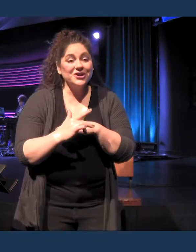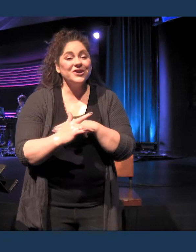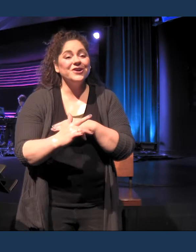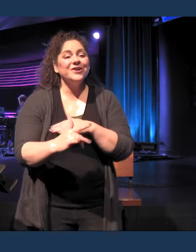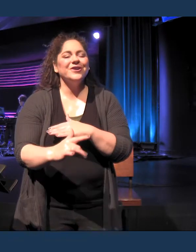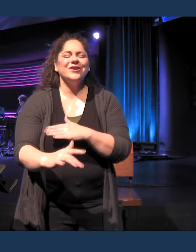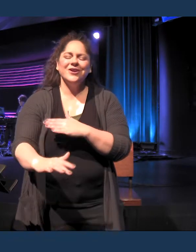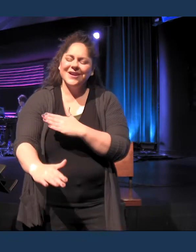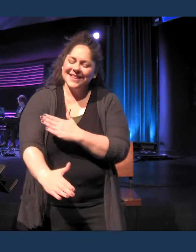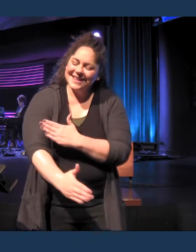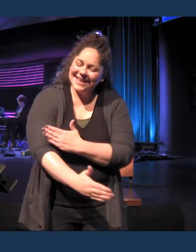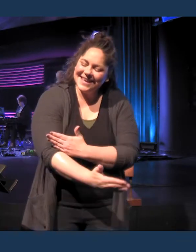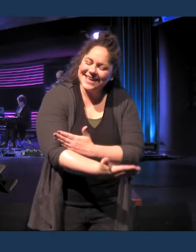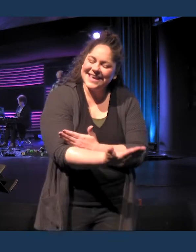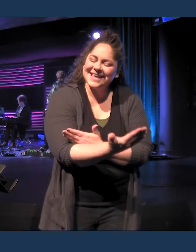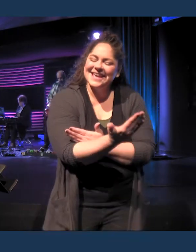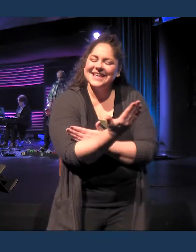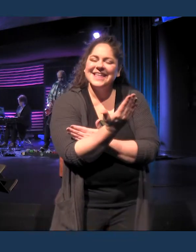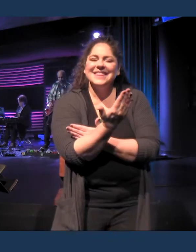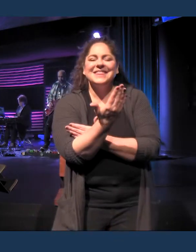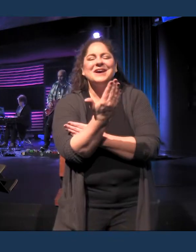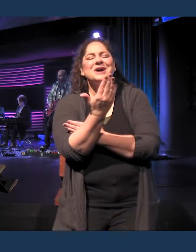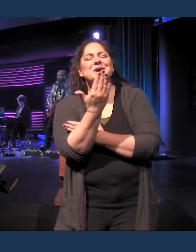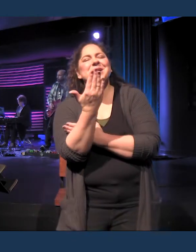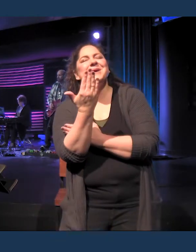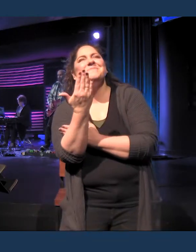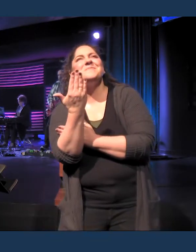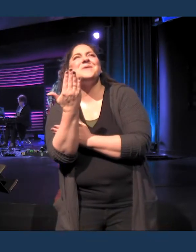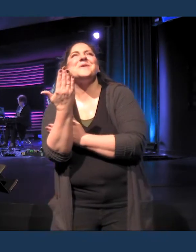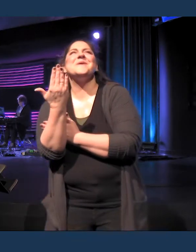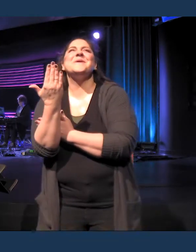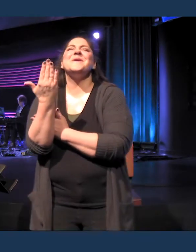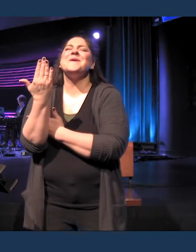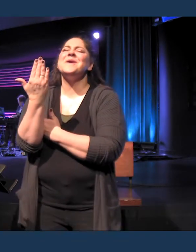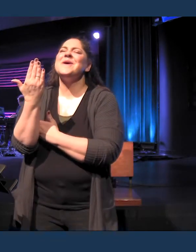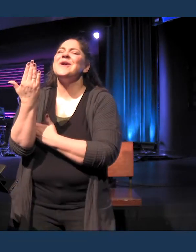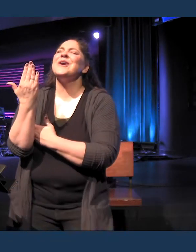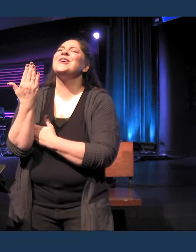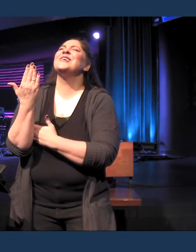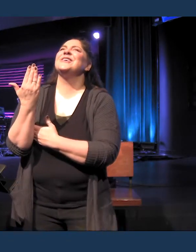Almighty, early the